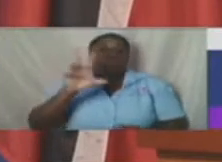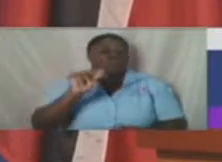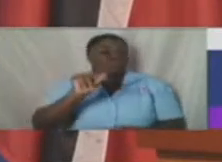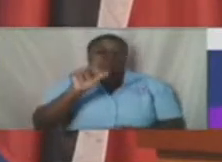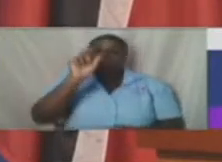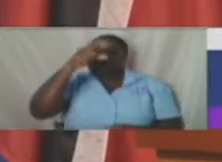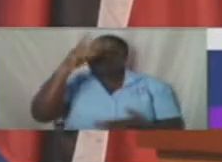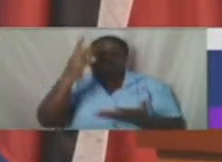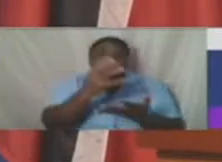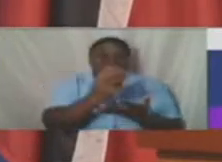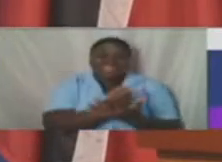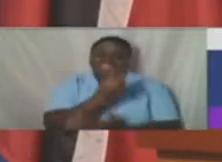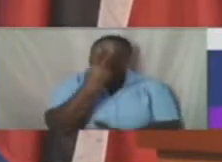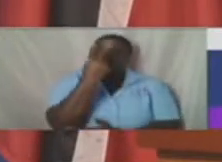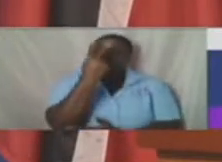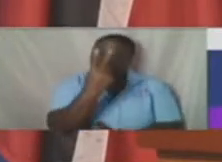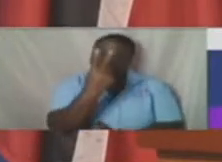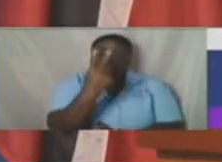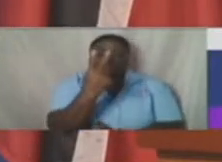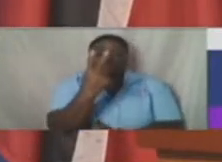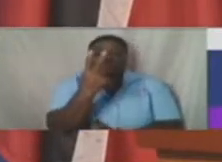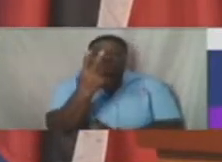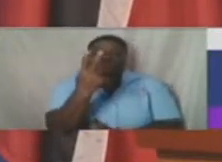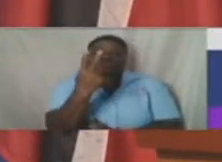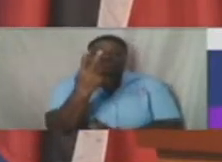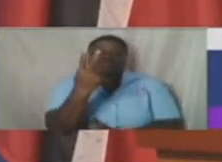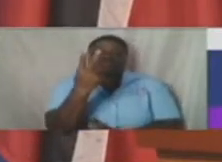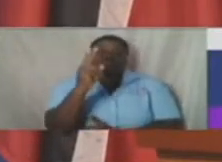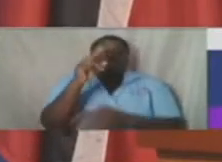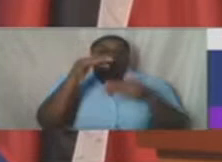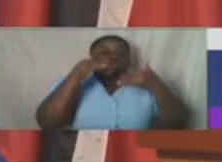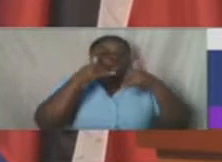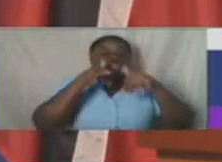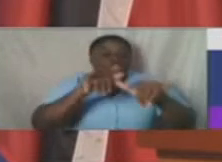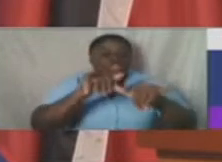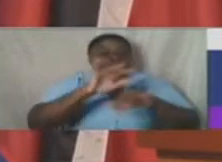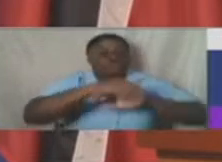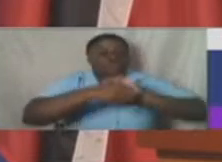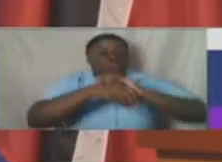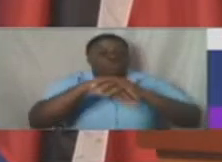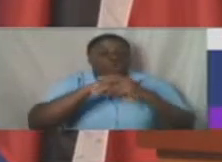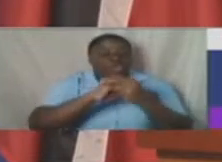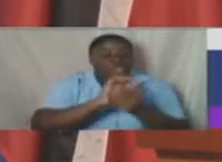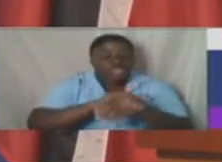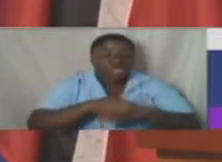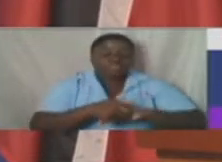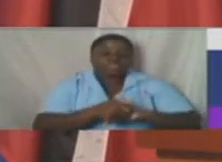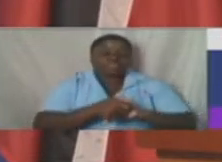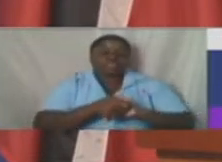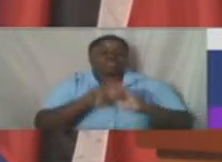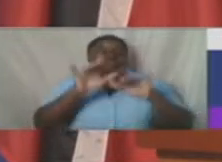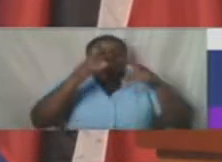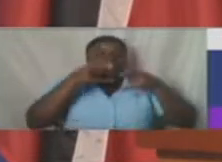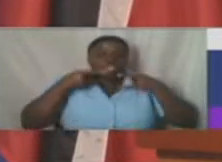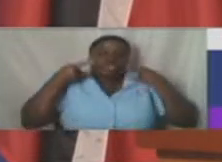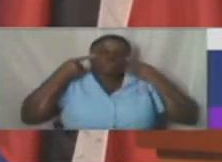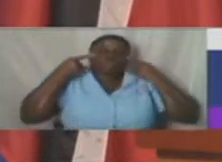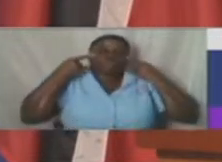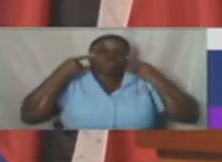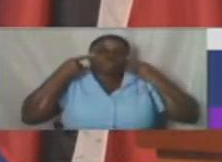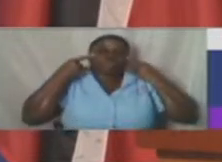practice washing your hands properly, wearing your mask properly, and watching